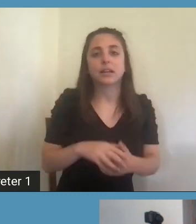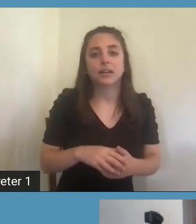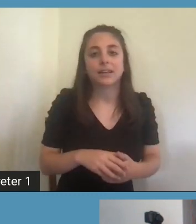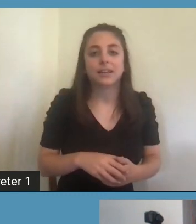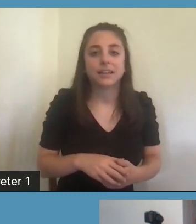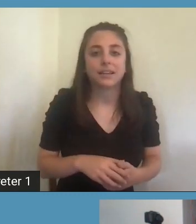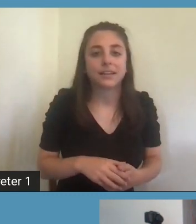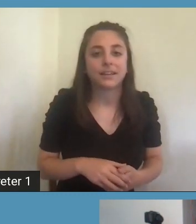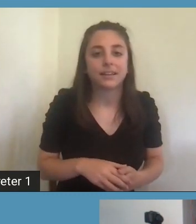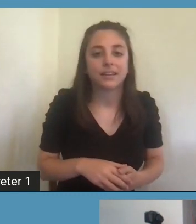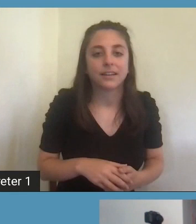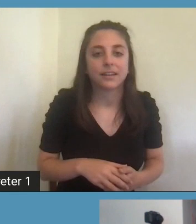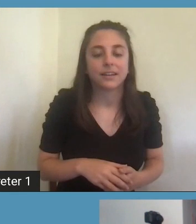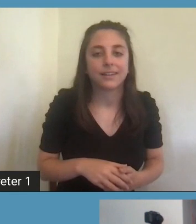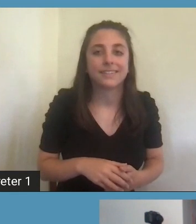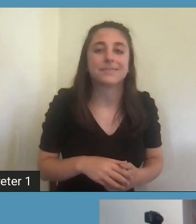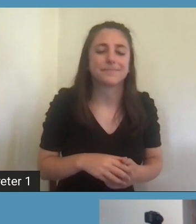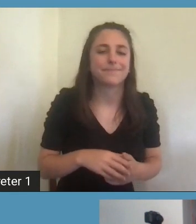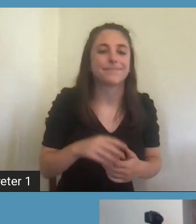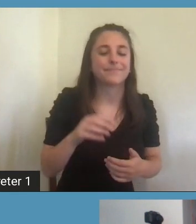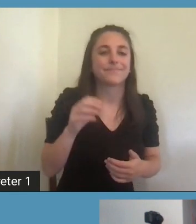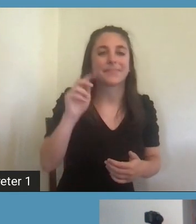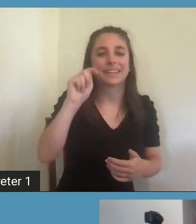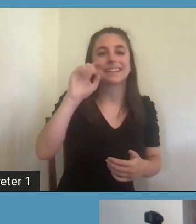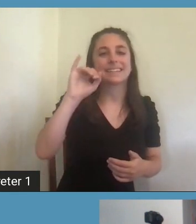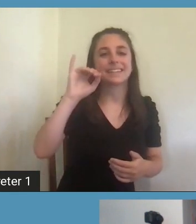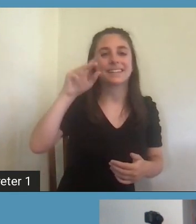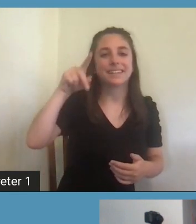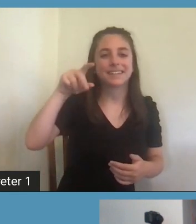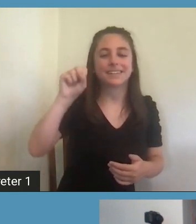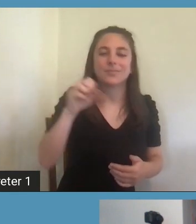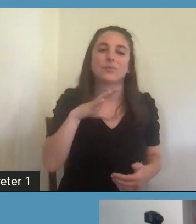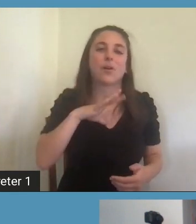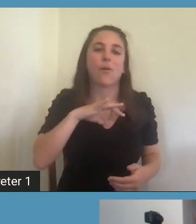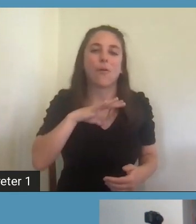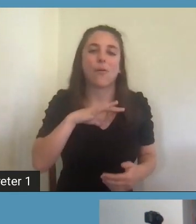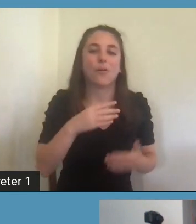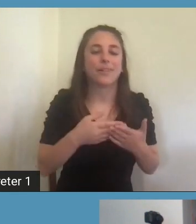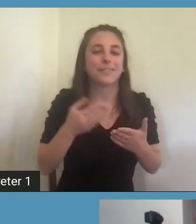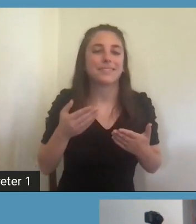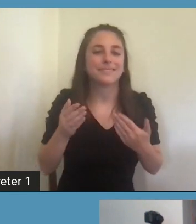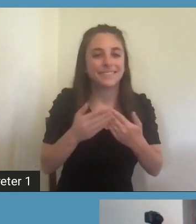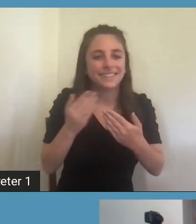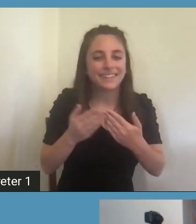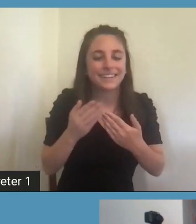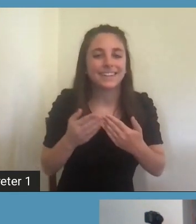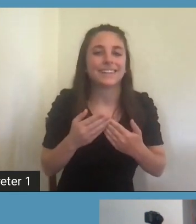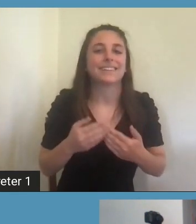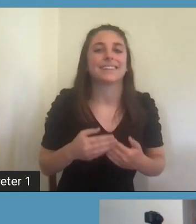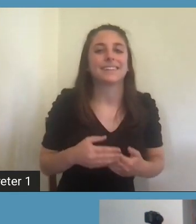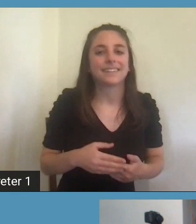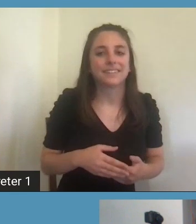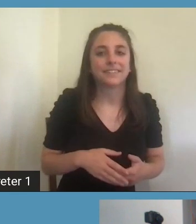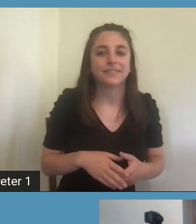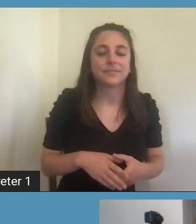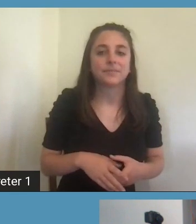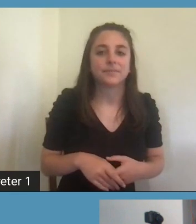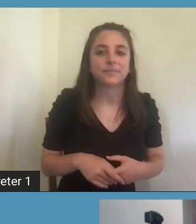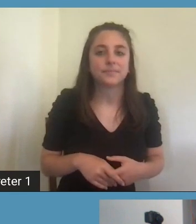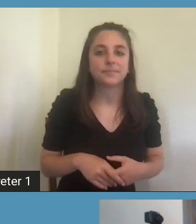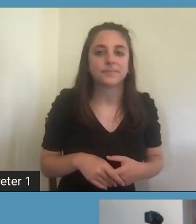Okay. Tips and tricks. I mean, that's exactly why we do these, to pull back the curtain. Here's